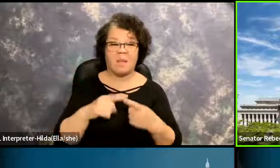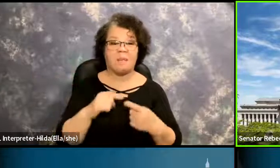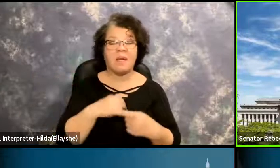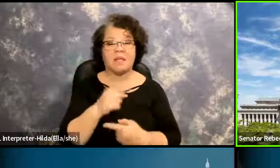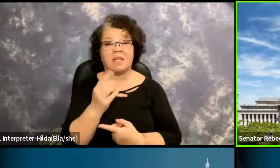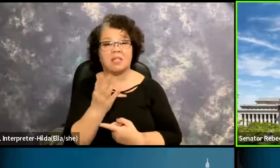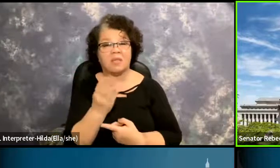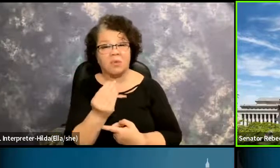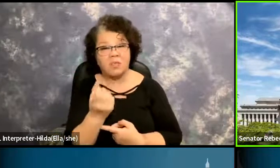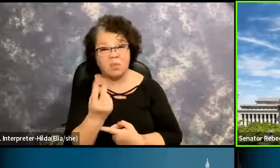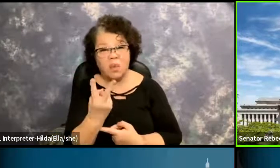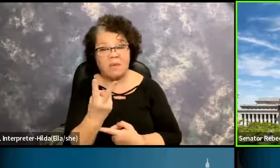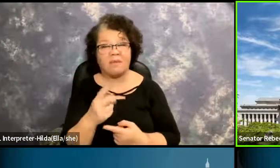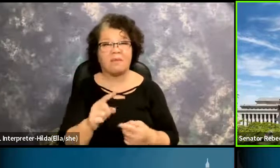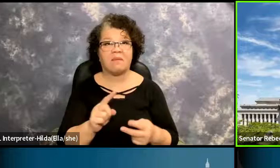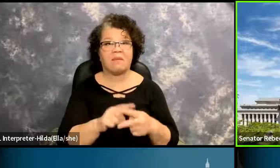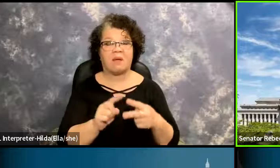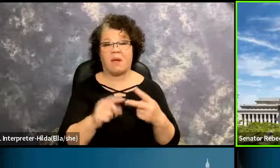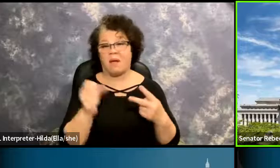1412,